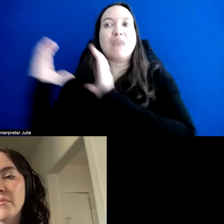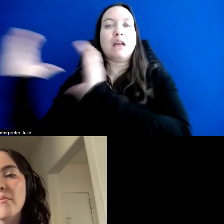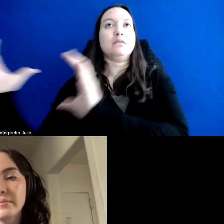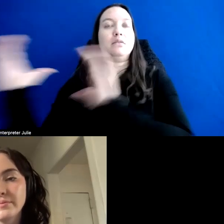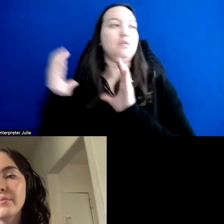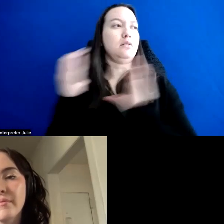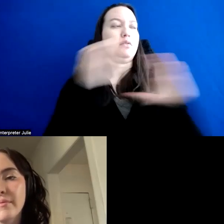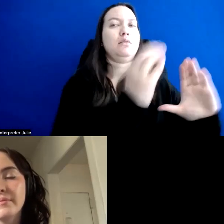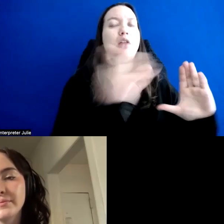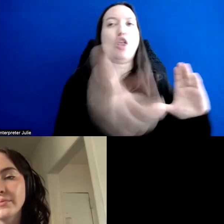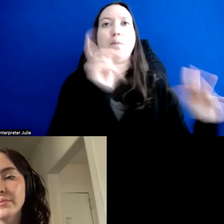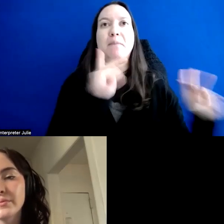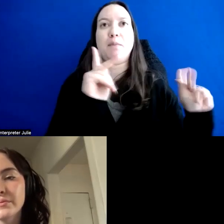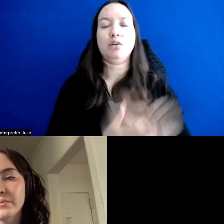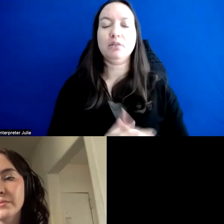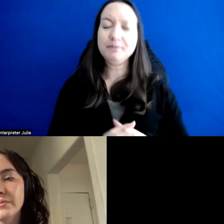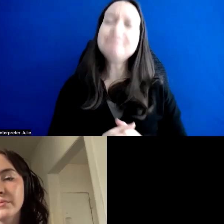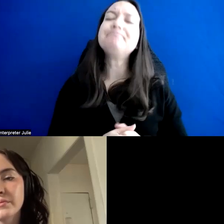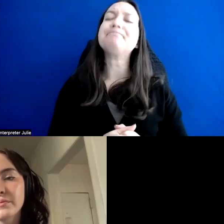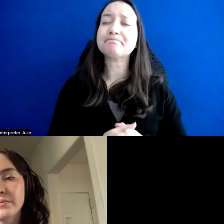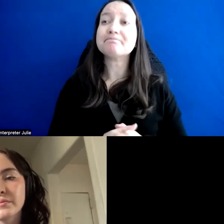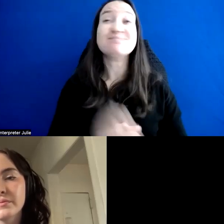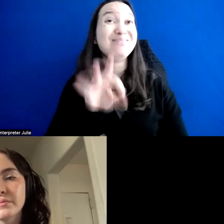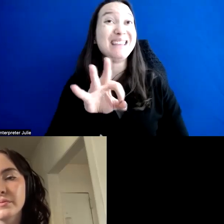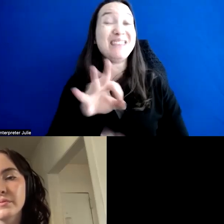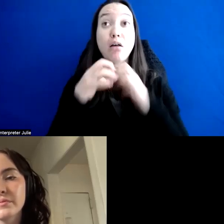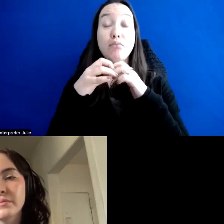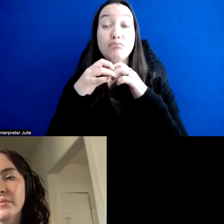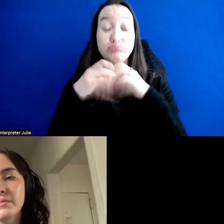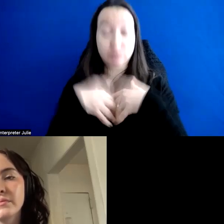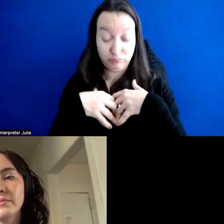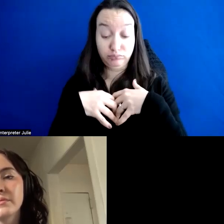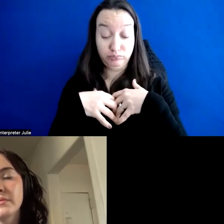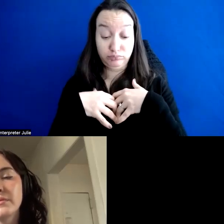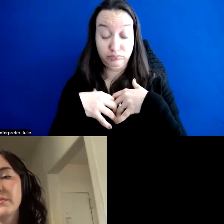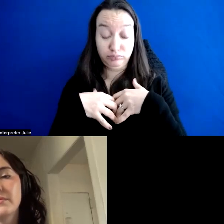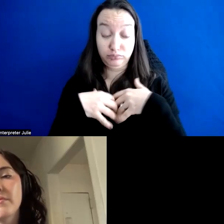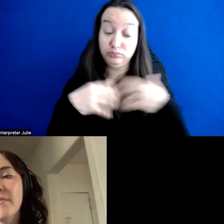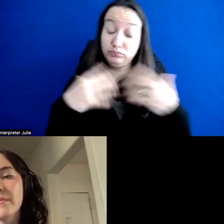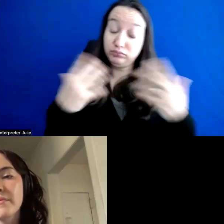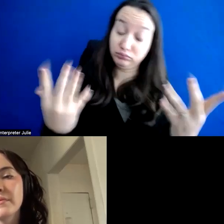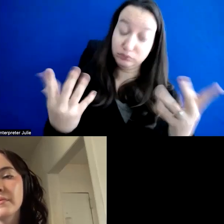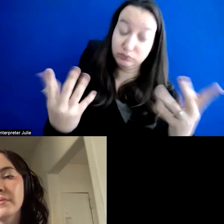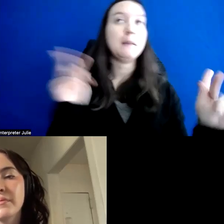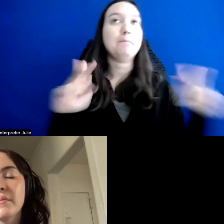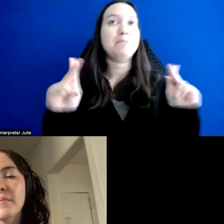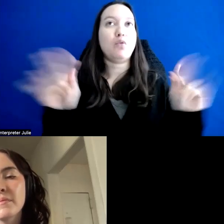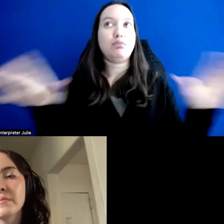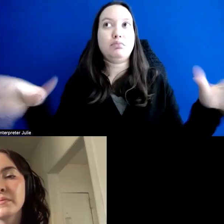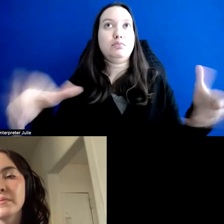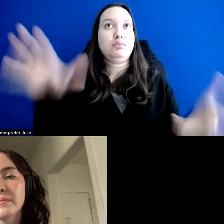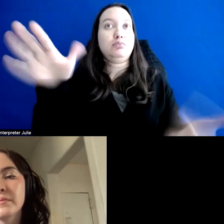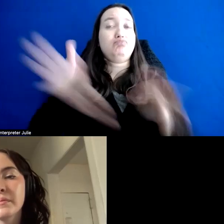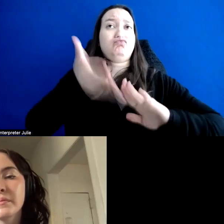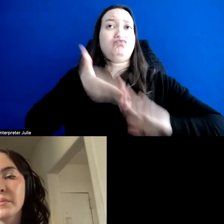to others. Now, if that breaks down, our society has broken down. Our